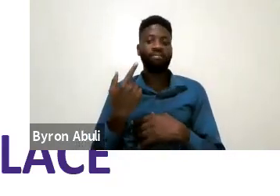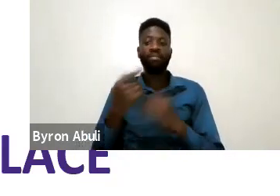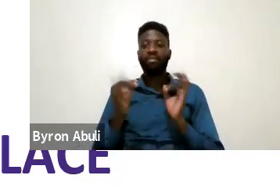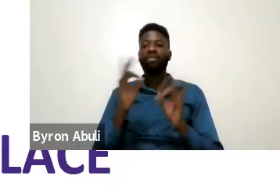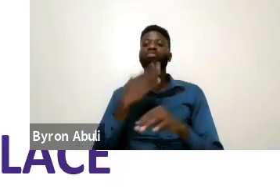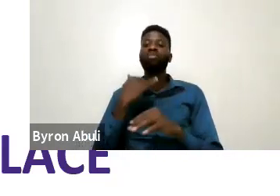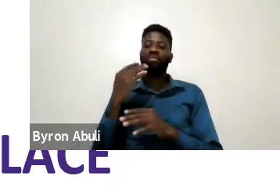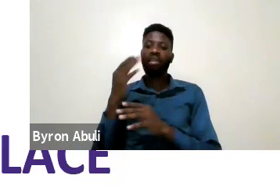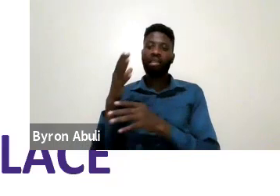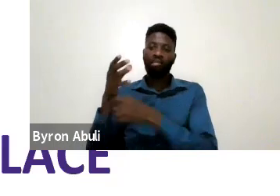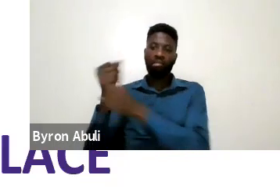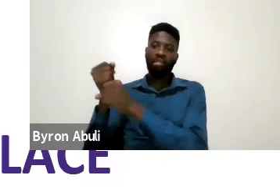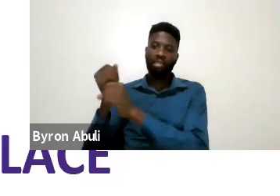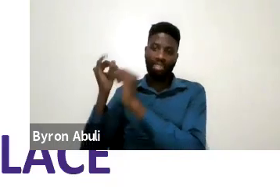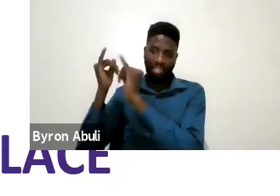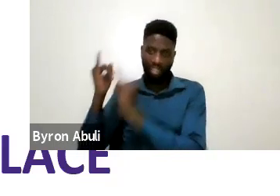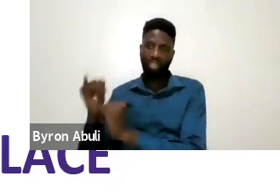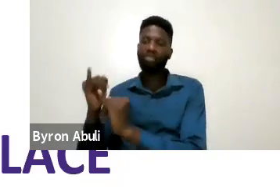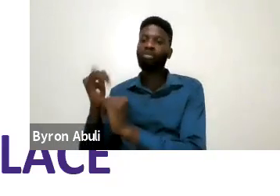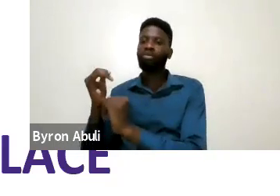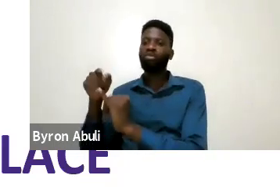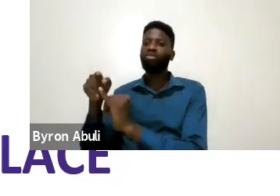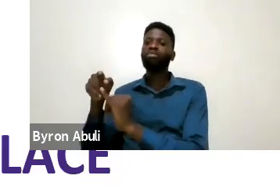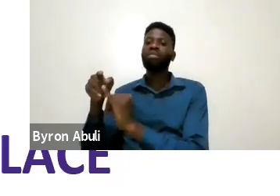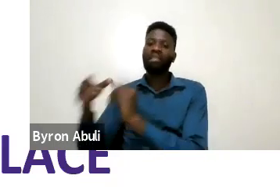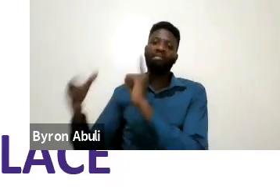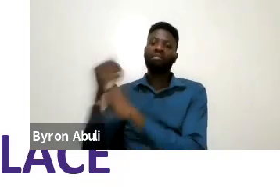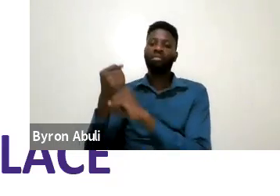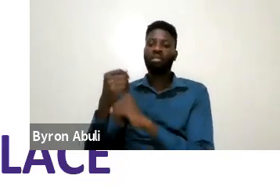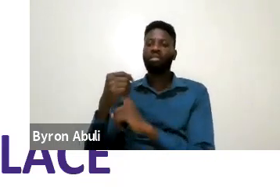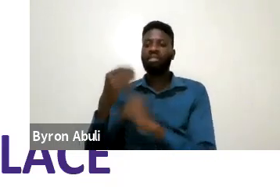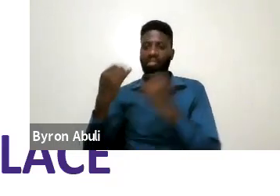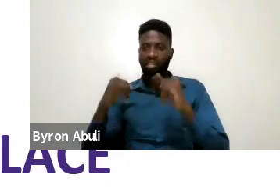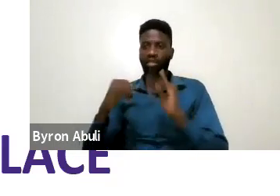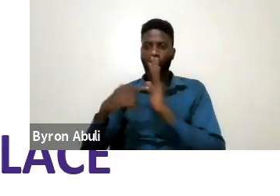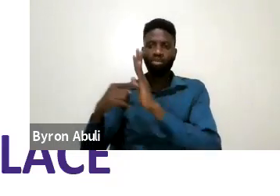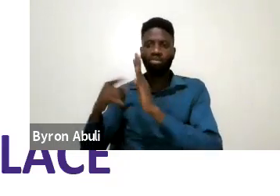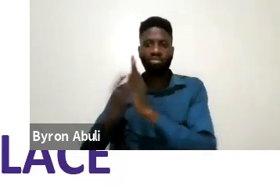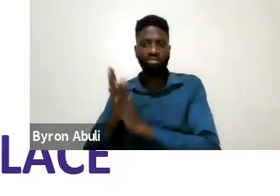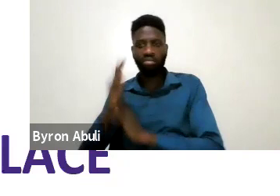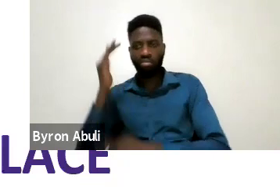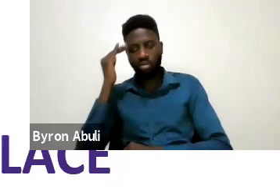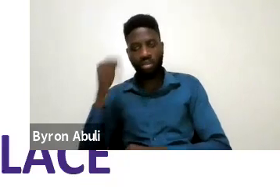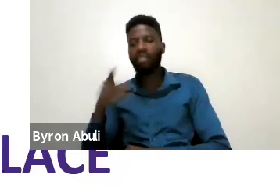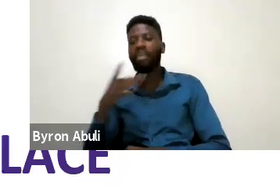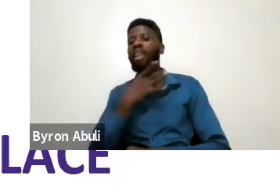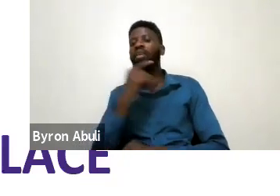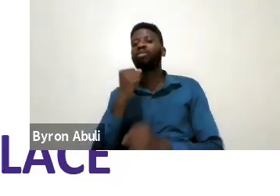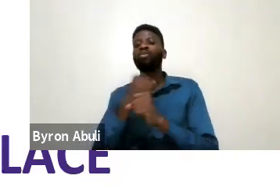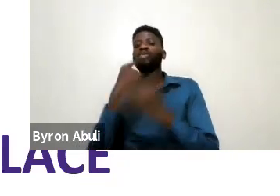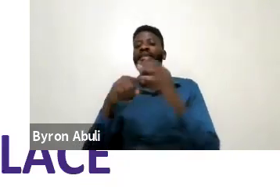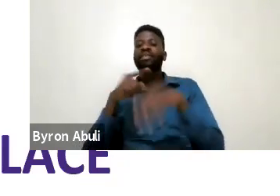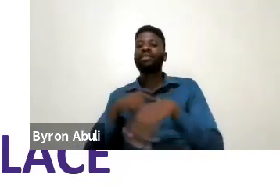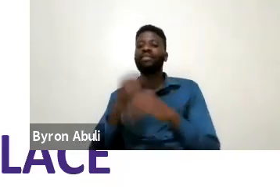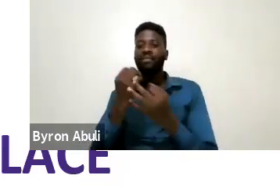individual, show them that you're interested in getting to know about them. Know what do they like to do? What do they do in their spare time? And with that